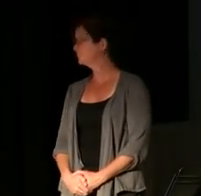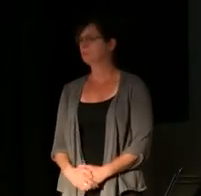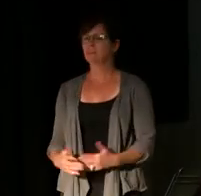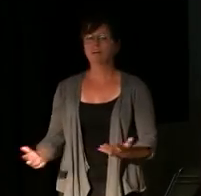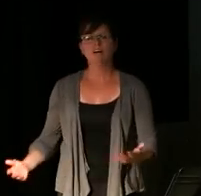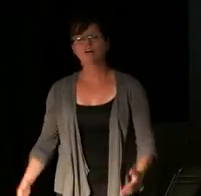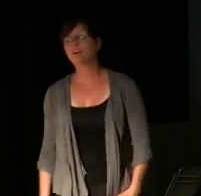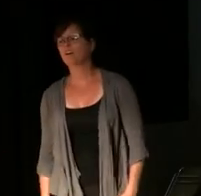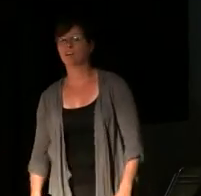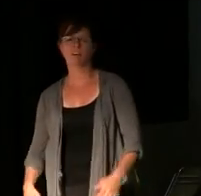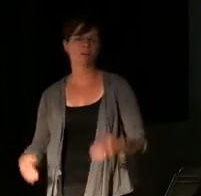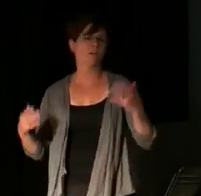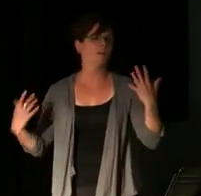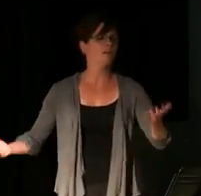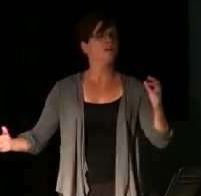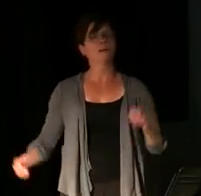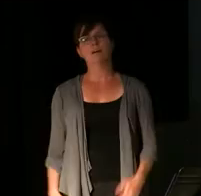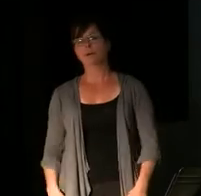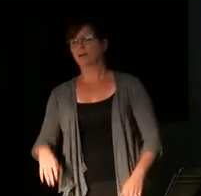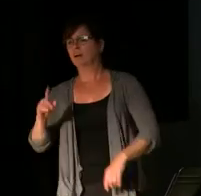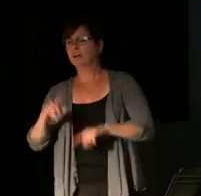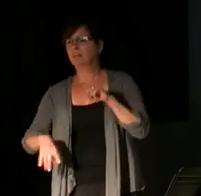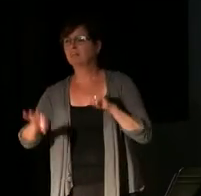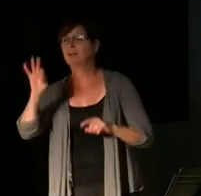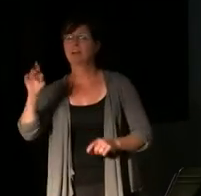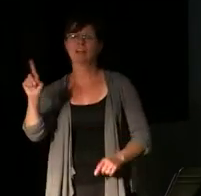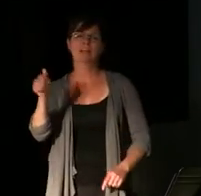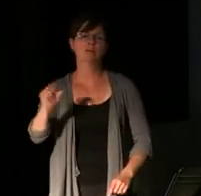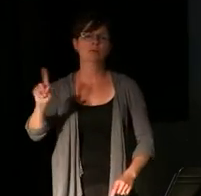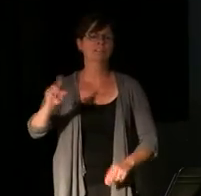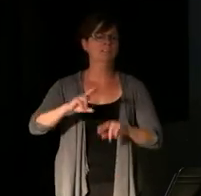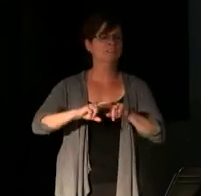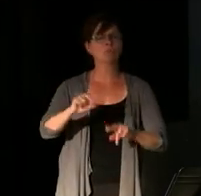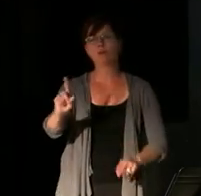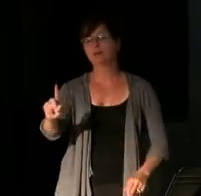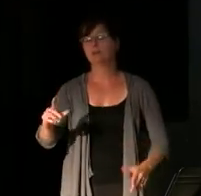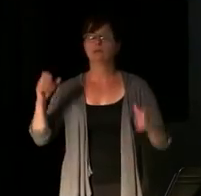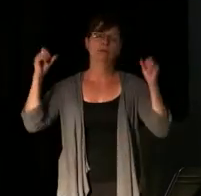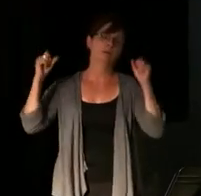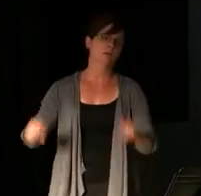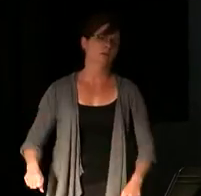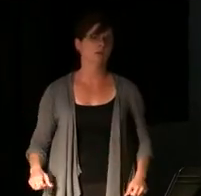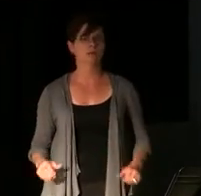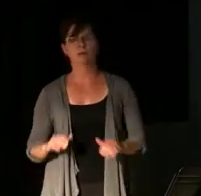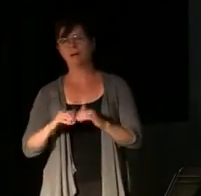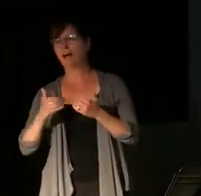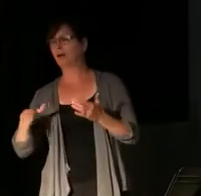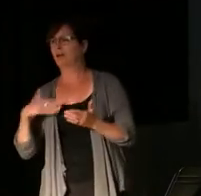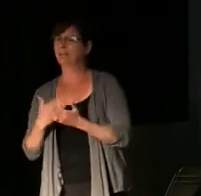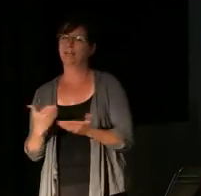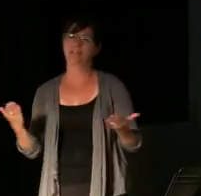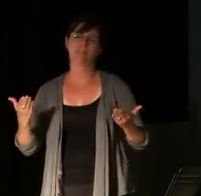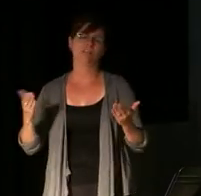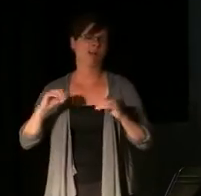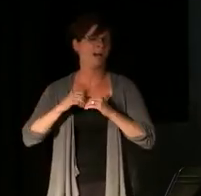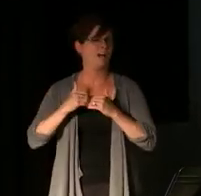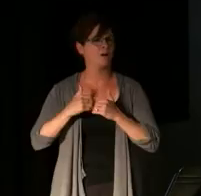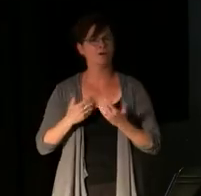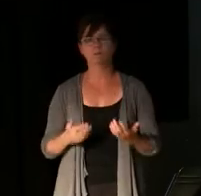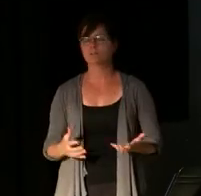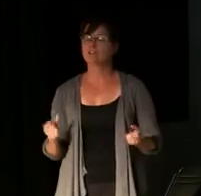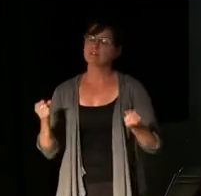Oh man, I can't find anywhere to sit. How did I get into this situation?